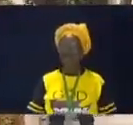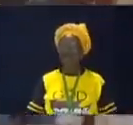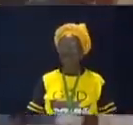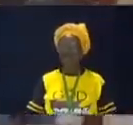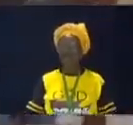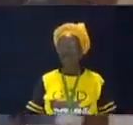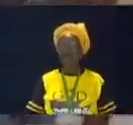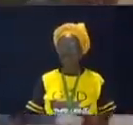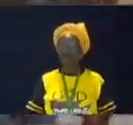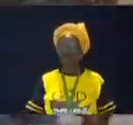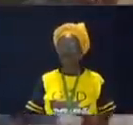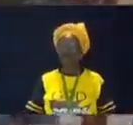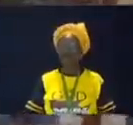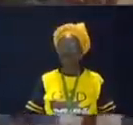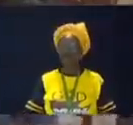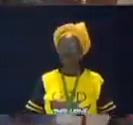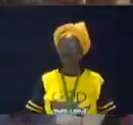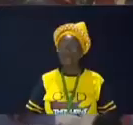Thank you, Jesus.